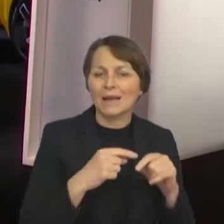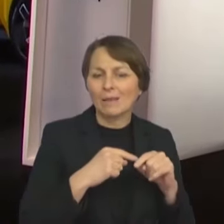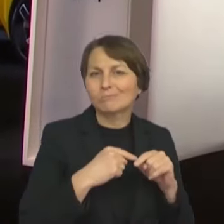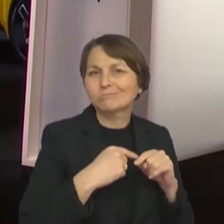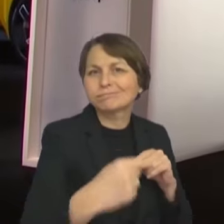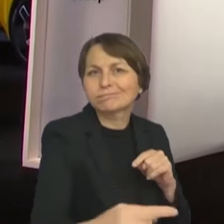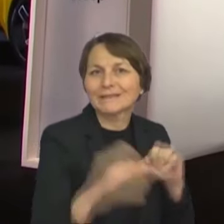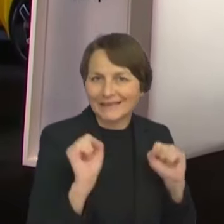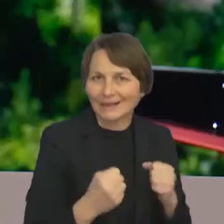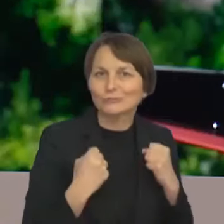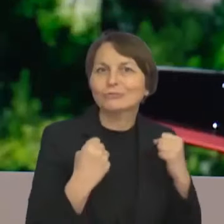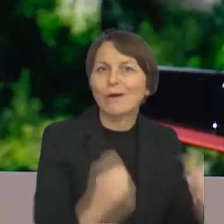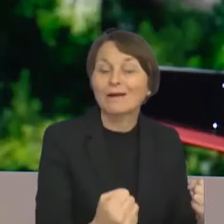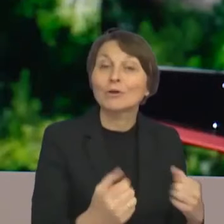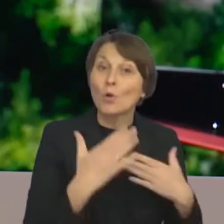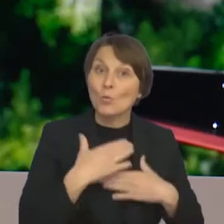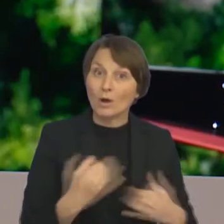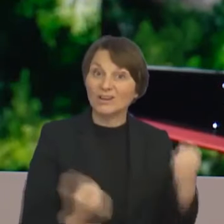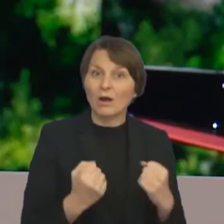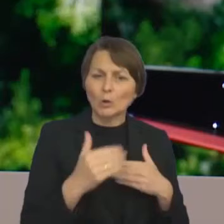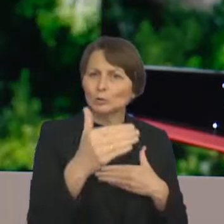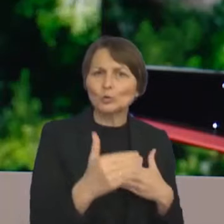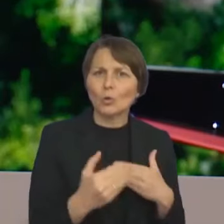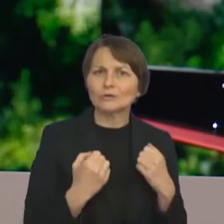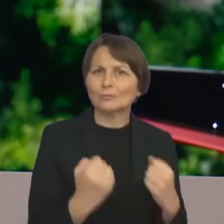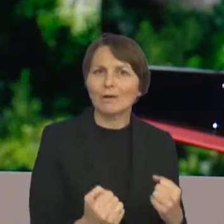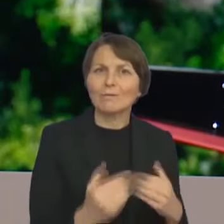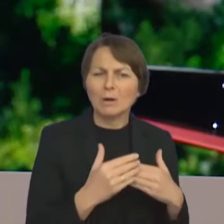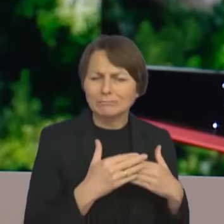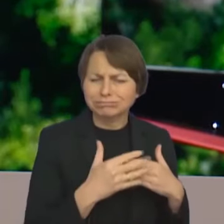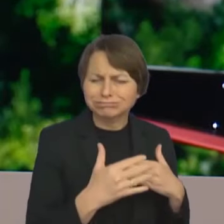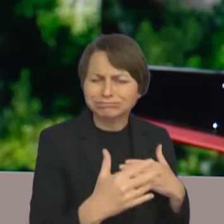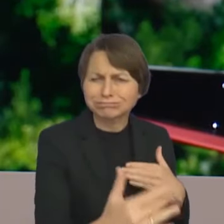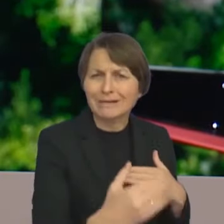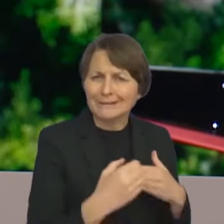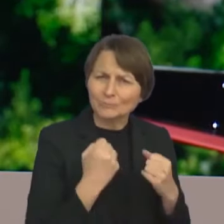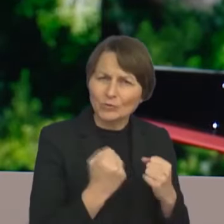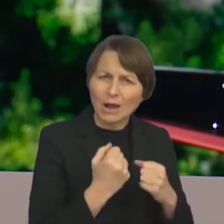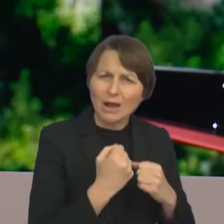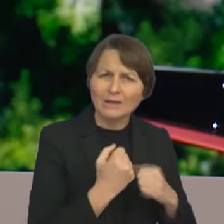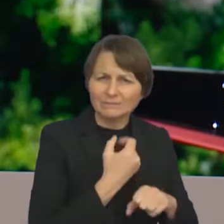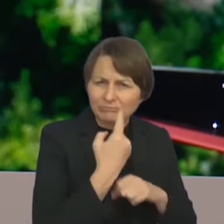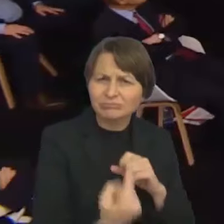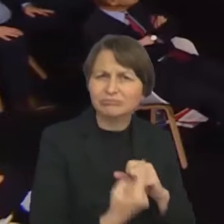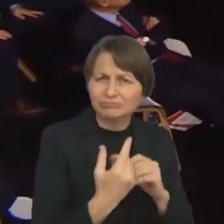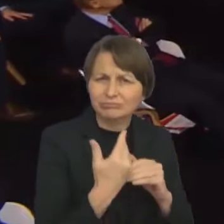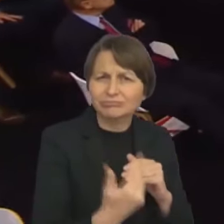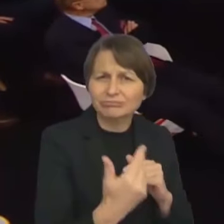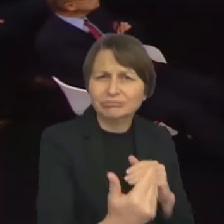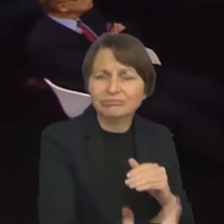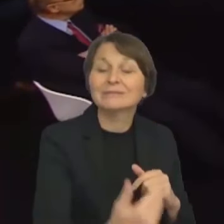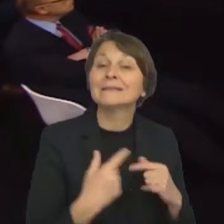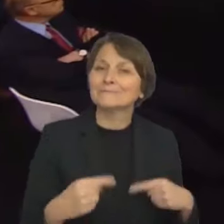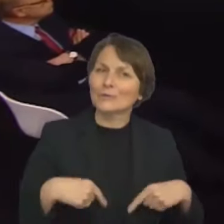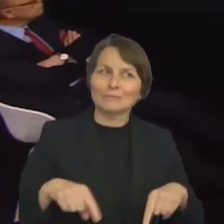the longest possible stretch. So that's the challenge. But if we do look at the figures, and that is true for the entire automotive industry,